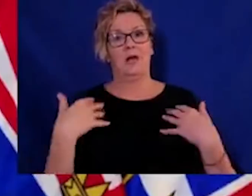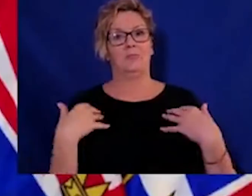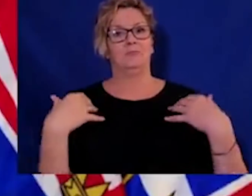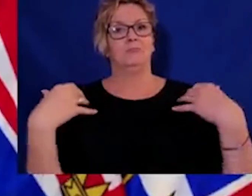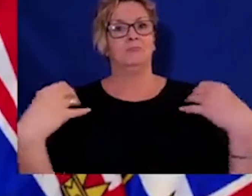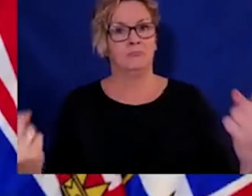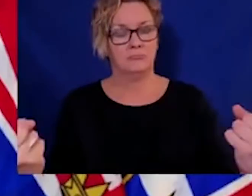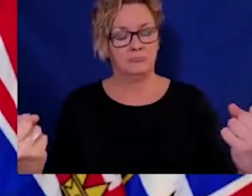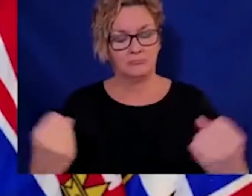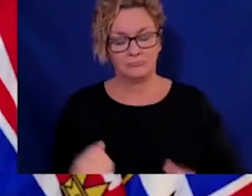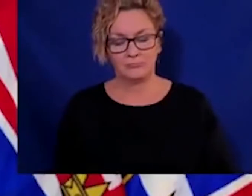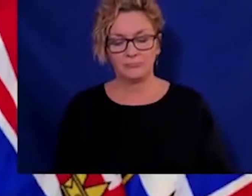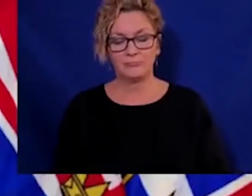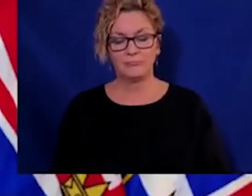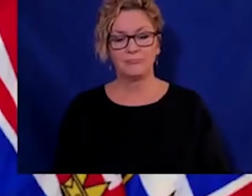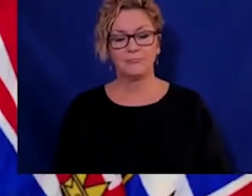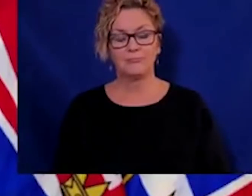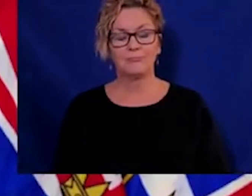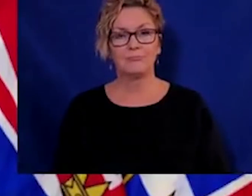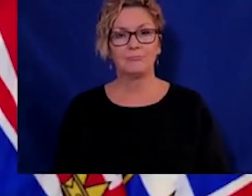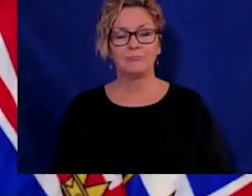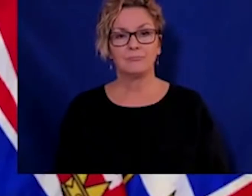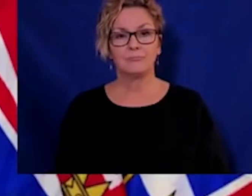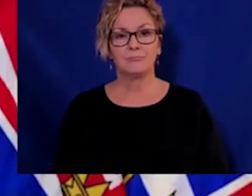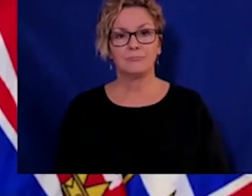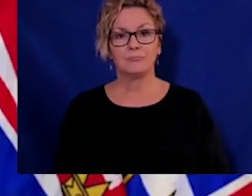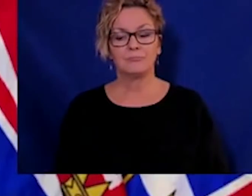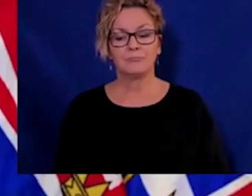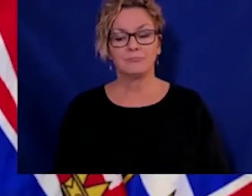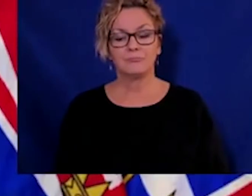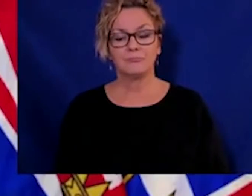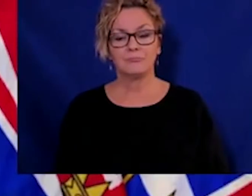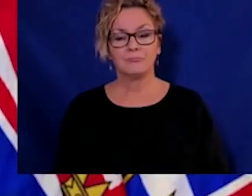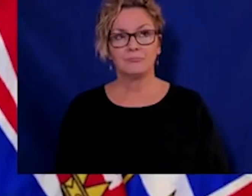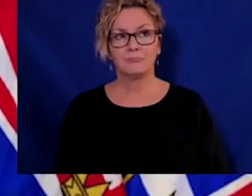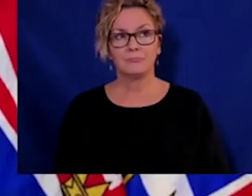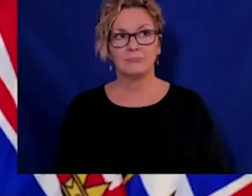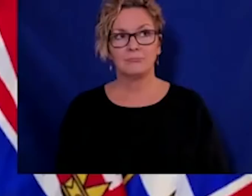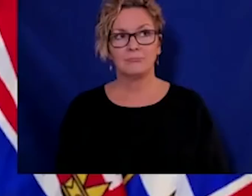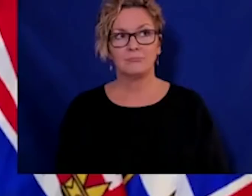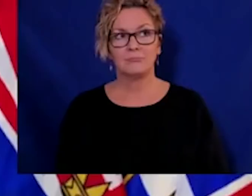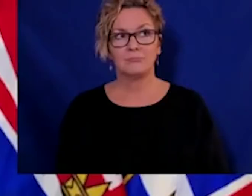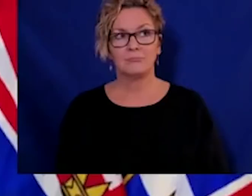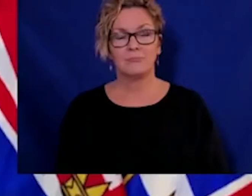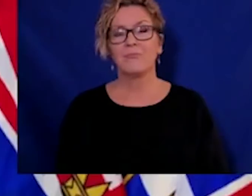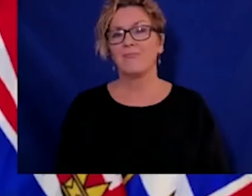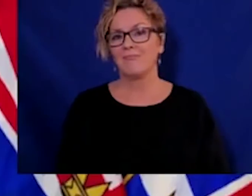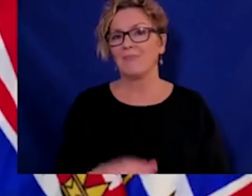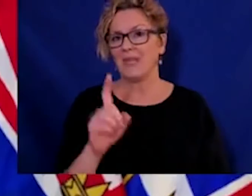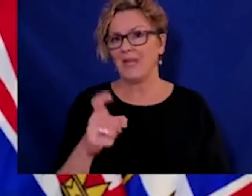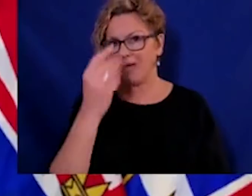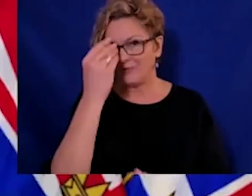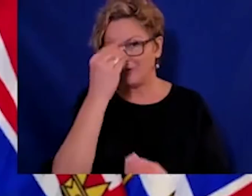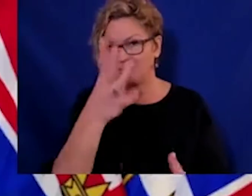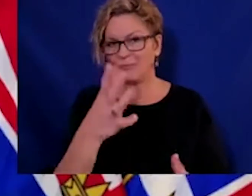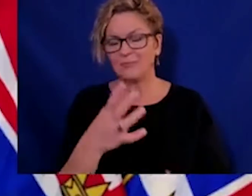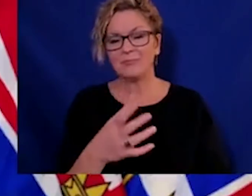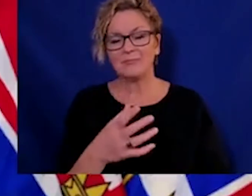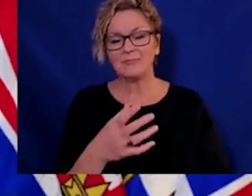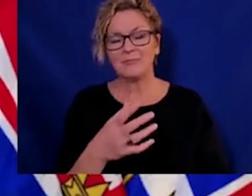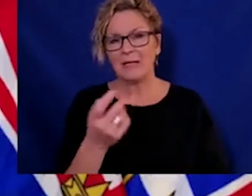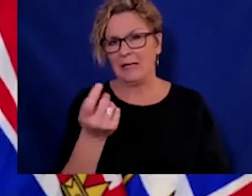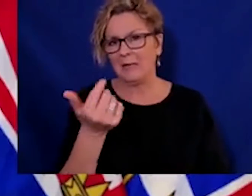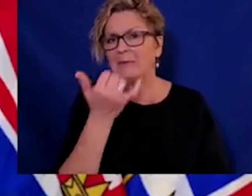some challenges with one of our data systems. So I will be reporting right now a data correction